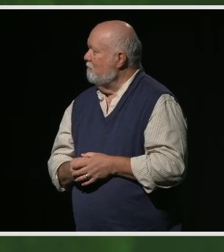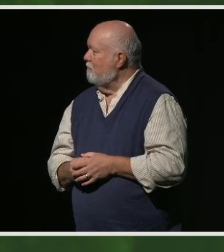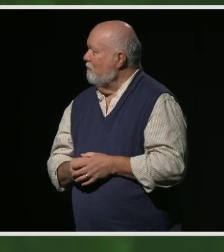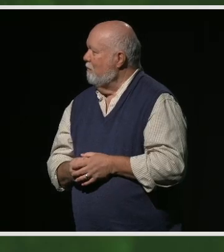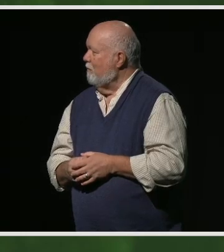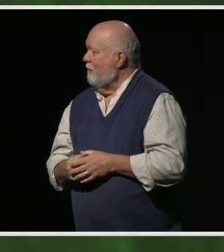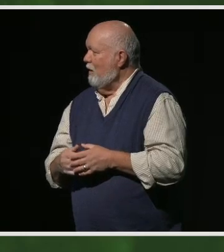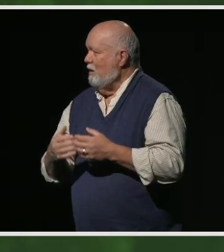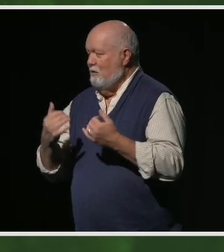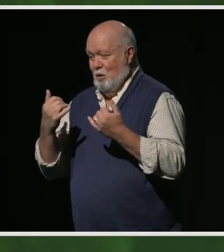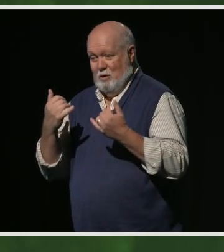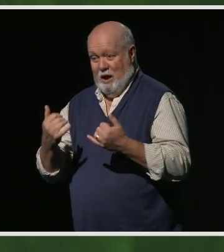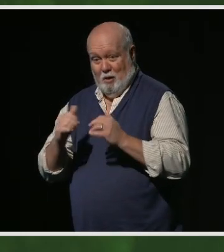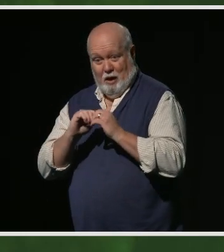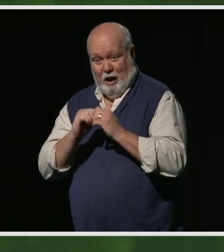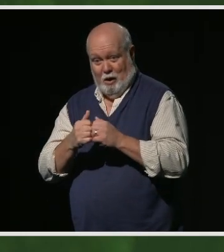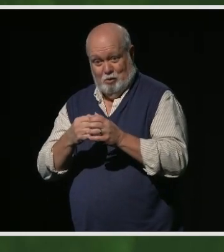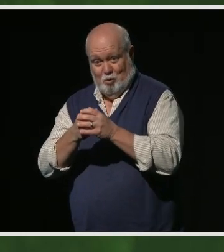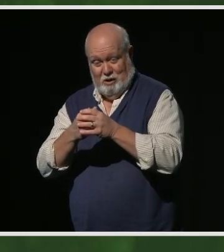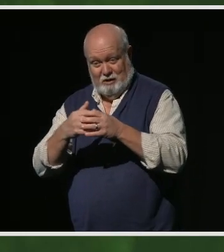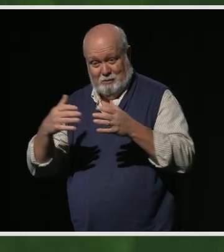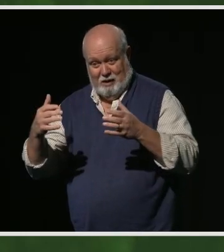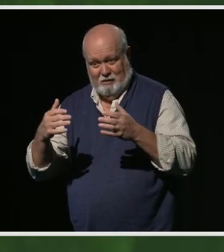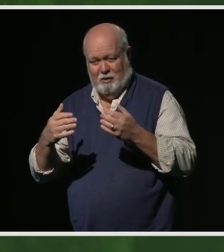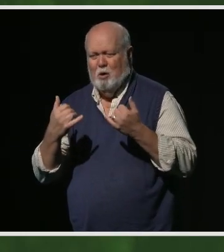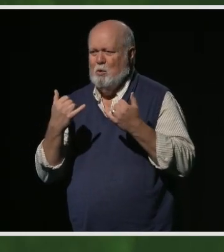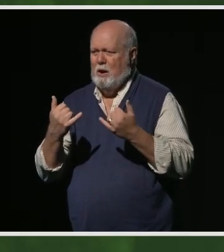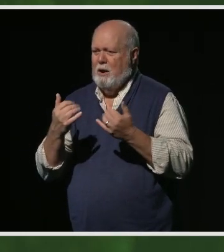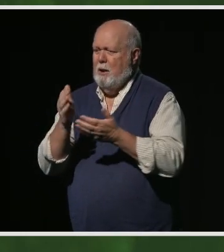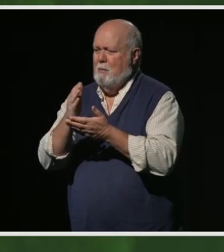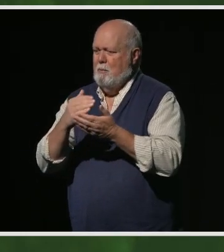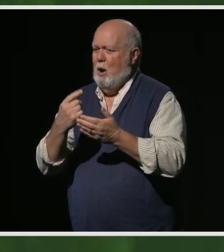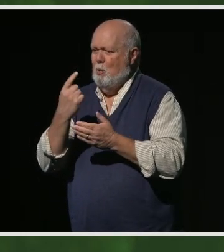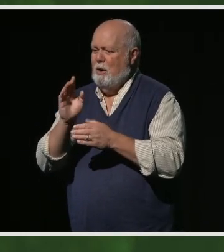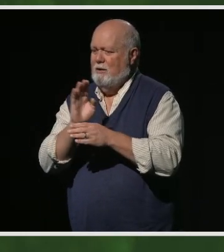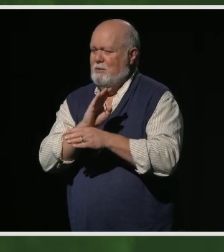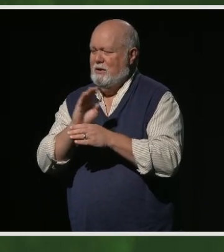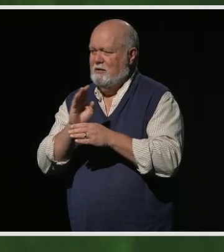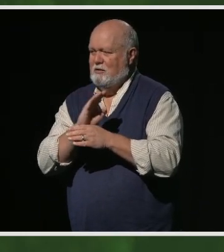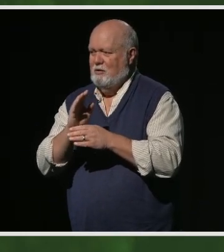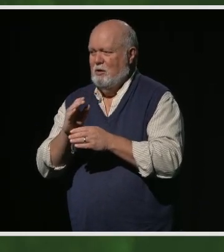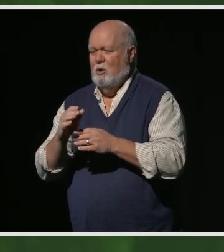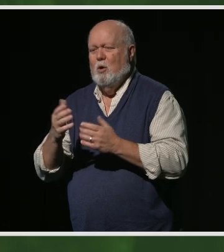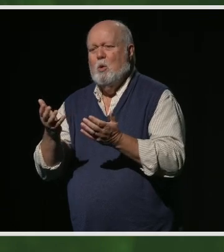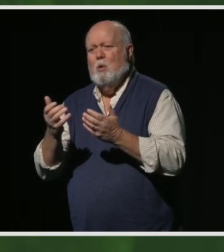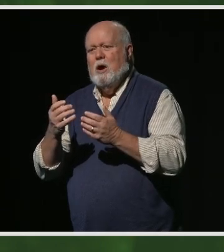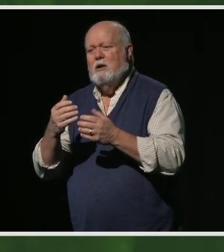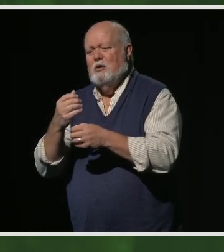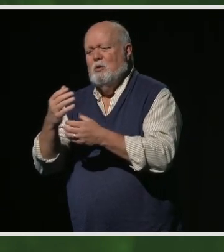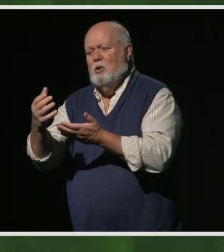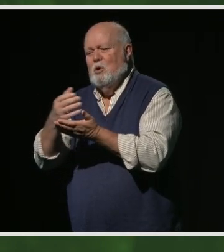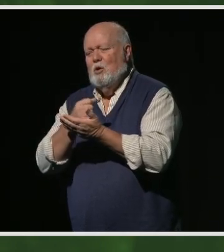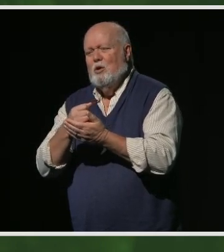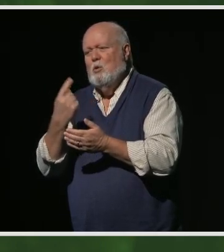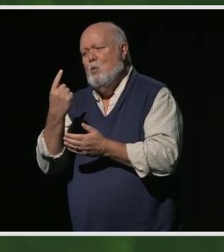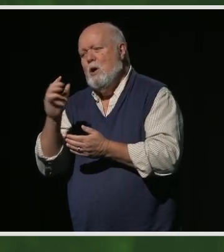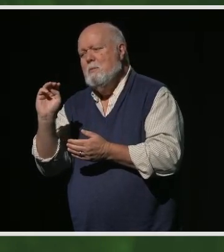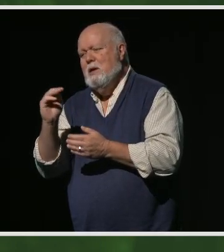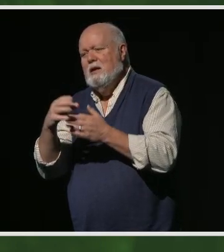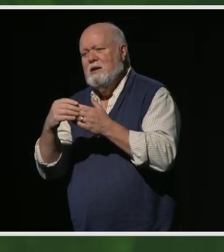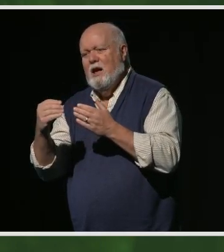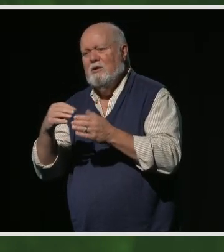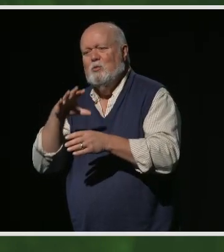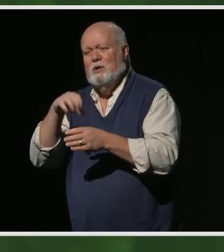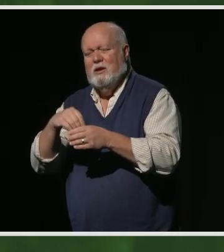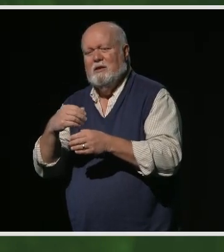Path to market expansion. Right now we're in phase 1 of the business. We're looking to generate $1 million in the next 2 years.